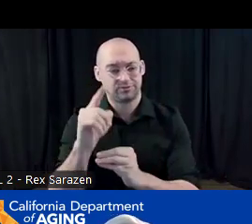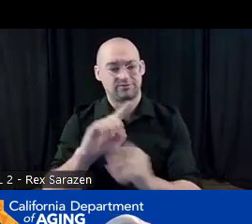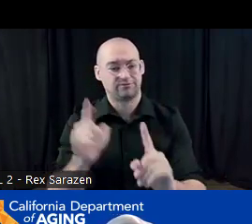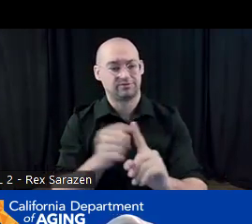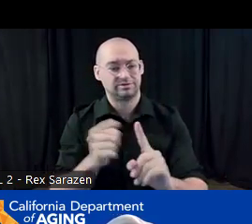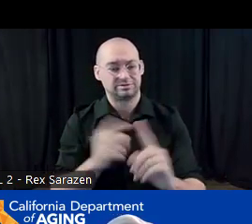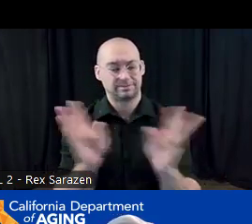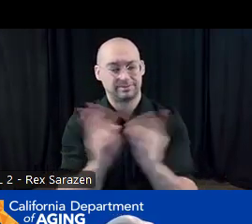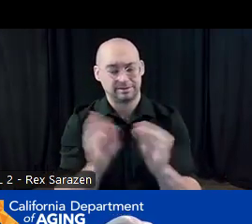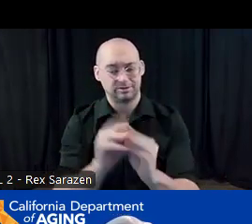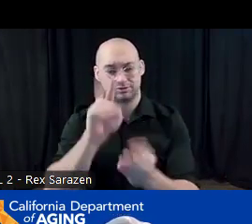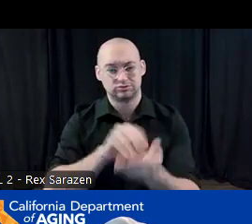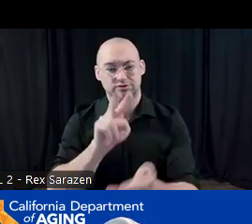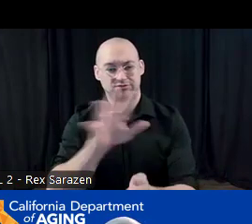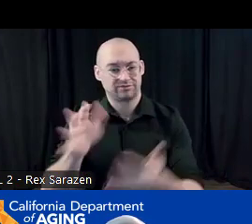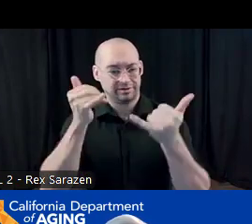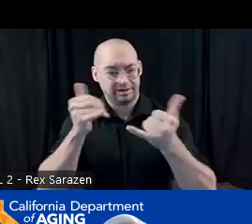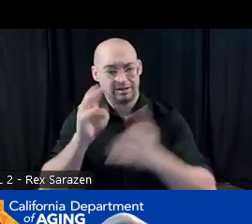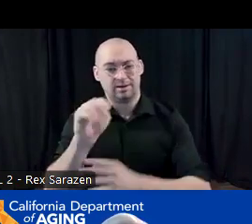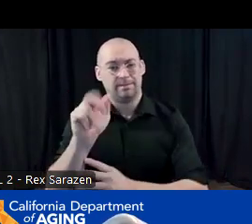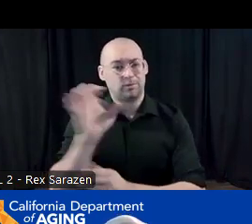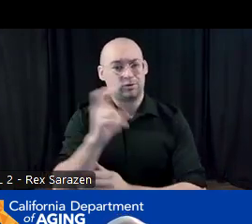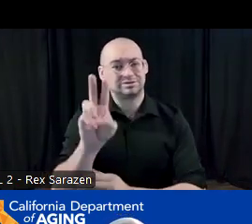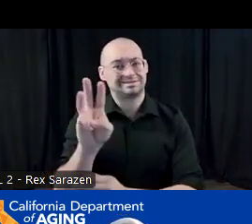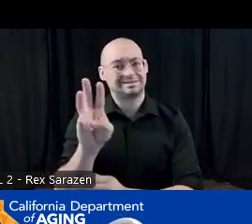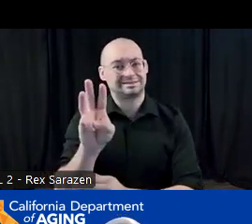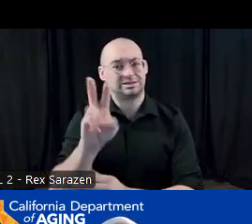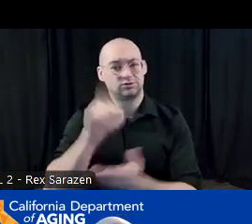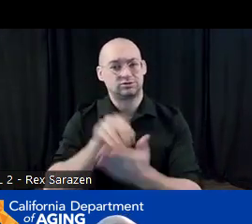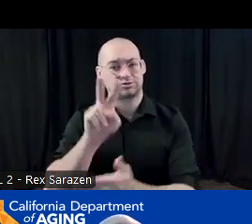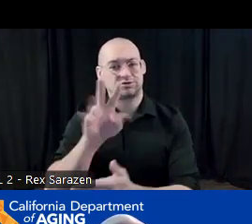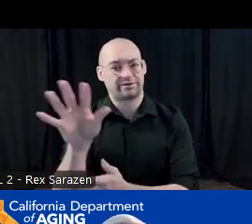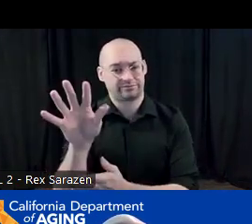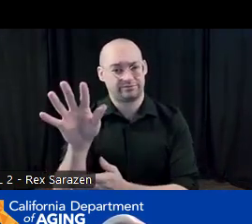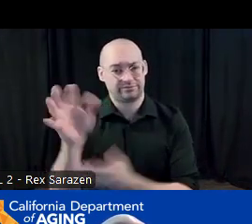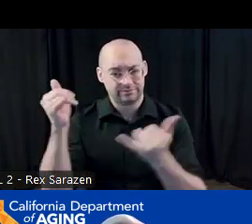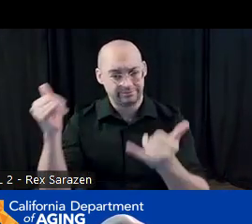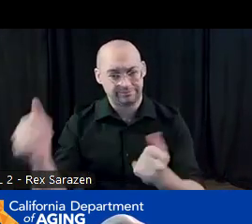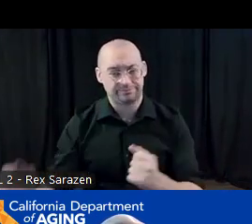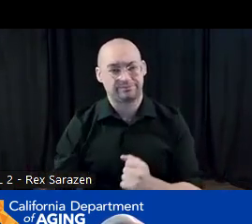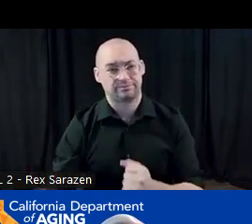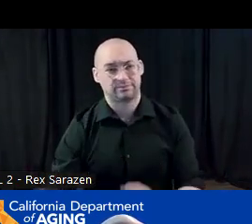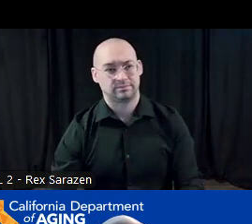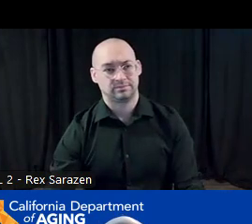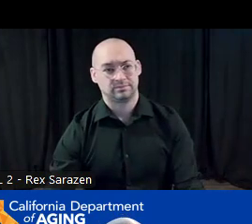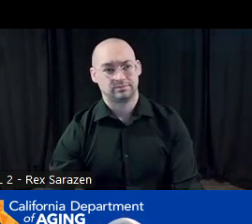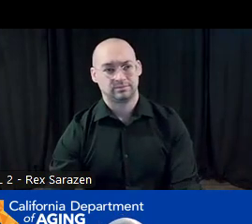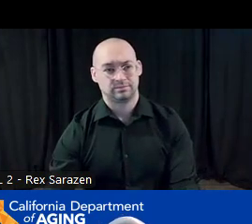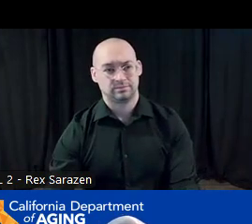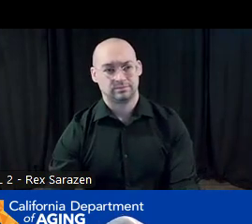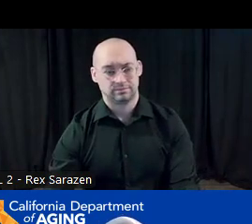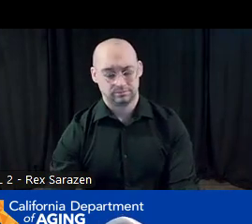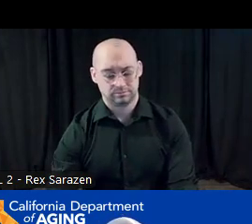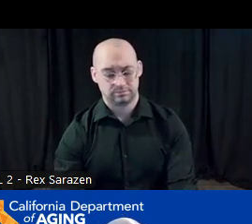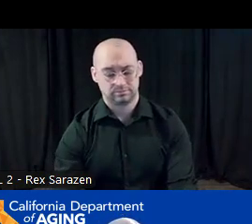2025. Today is March 6th, 2025, and just going to go over a few logistics. We have